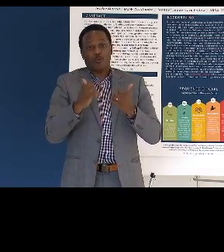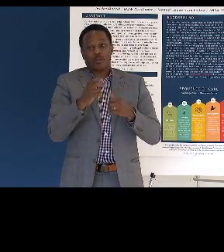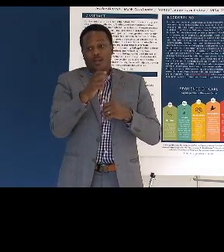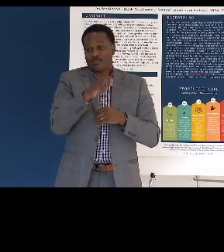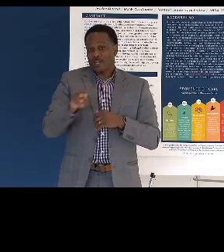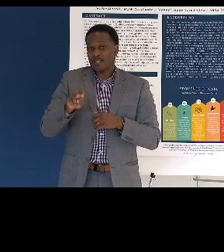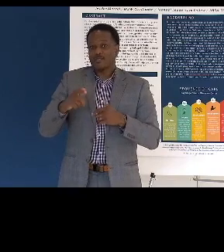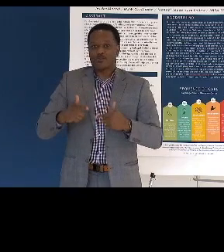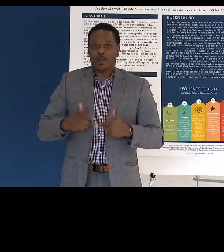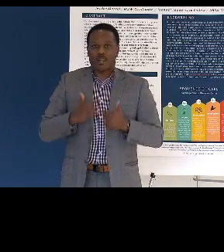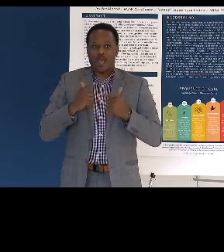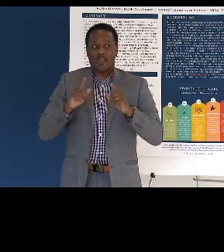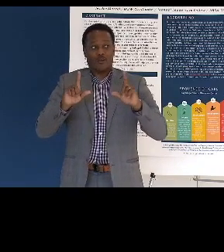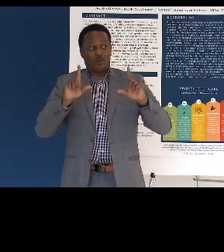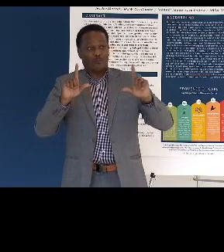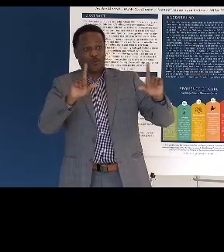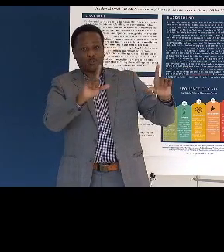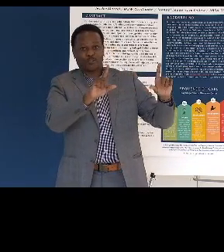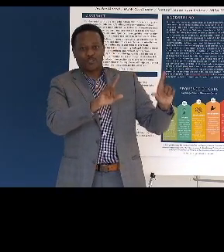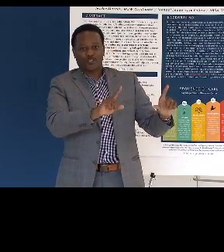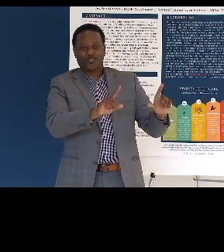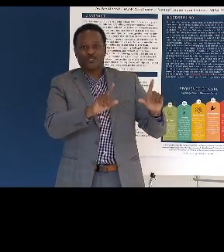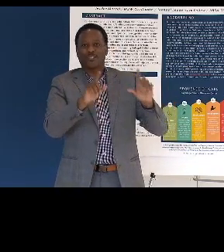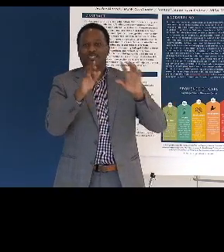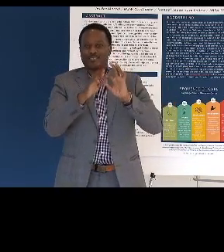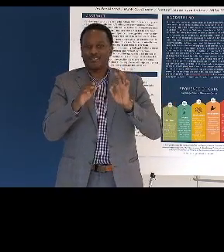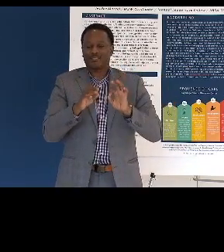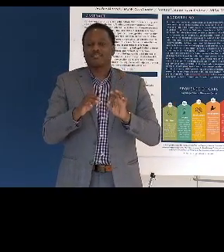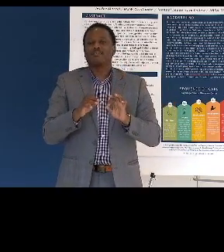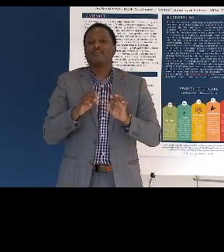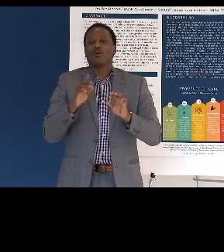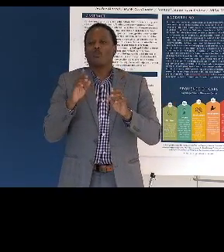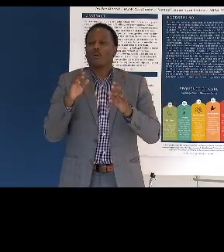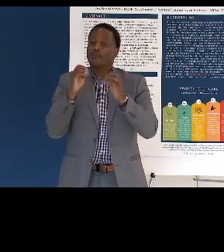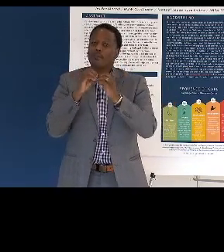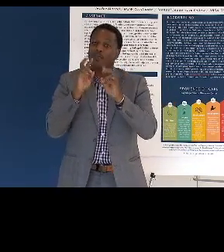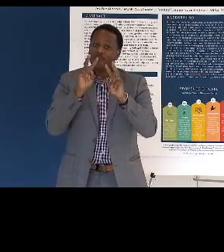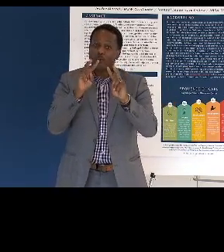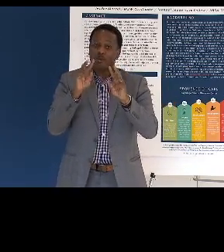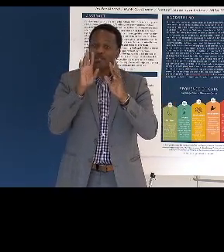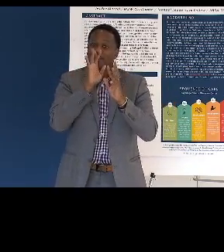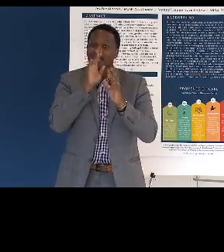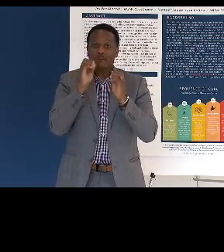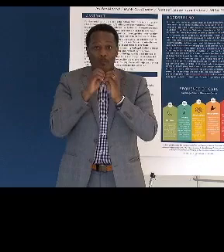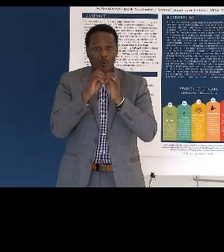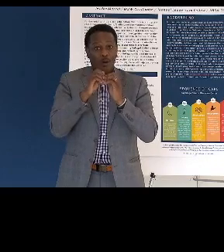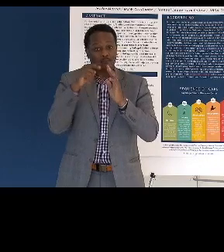poster session and look forward to speaking more in depth with you about our Capstone projects.